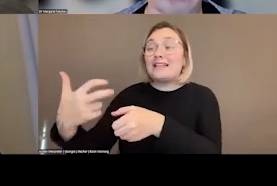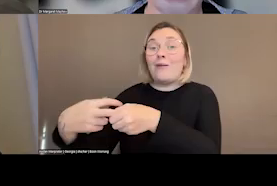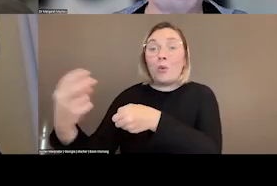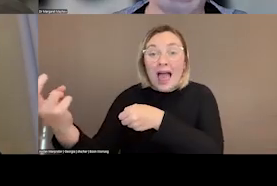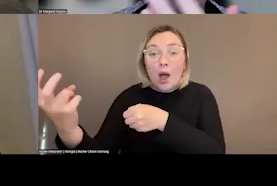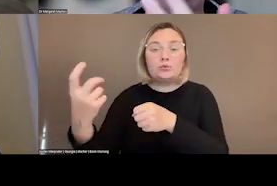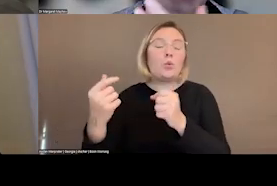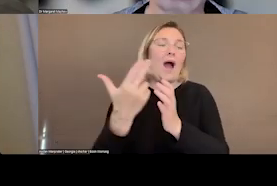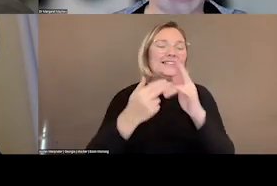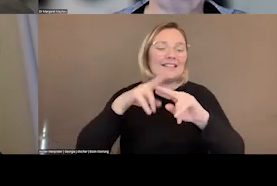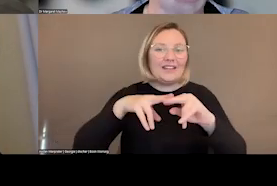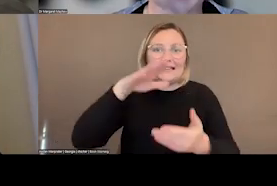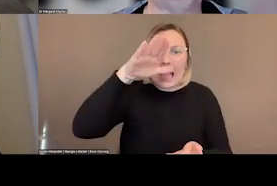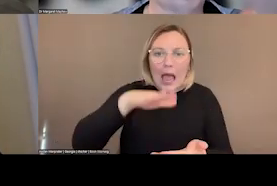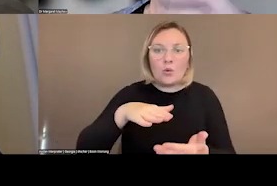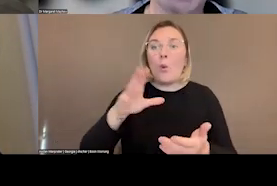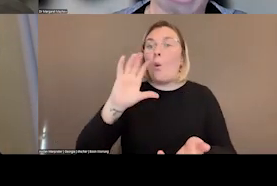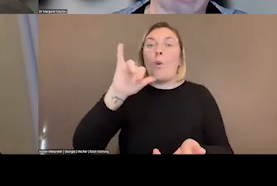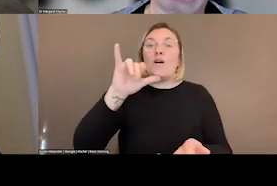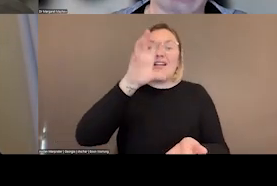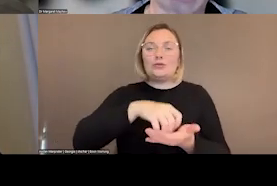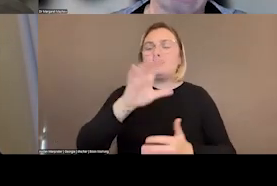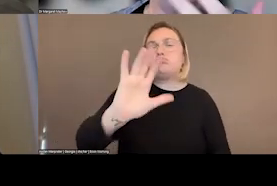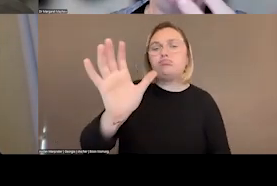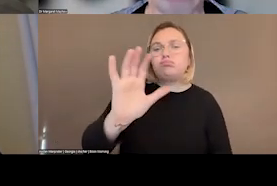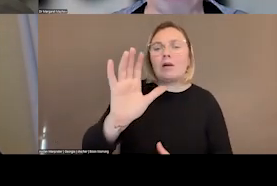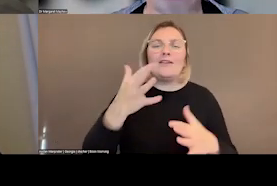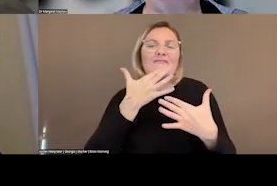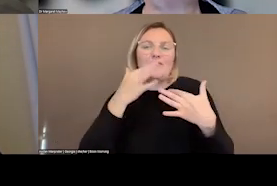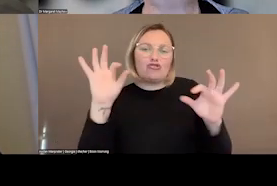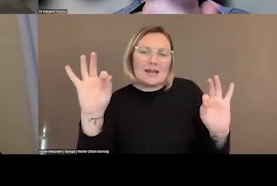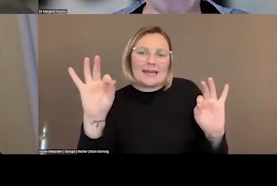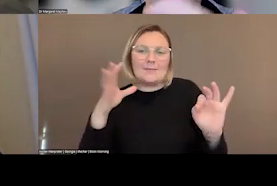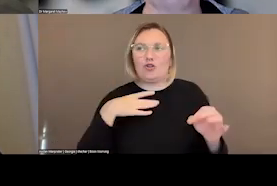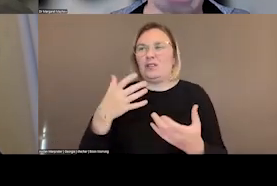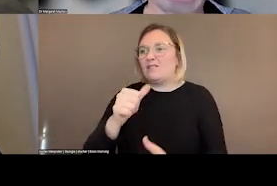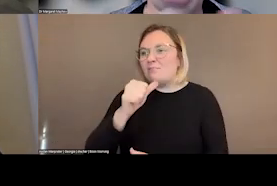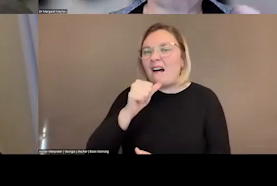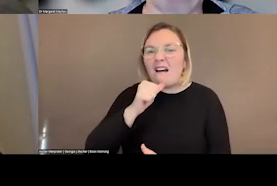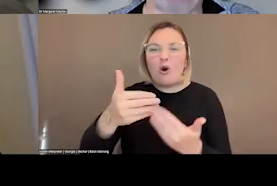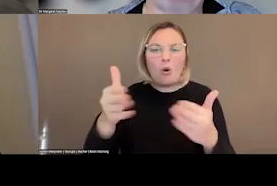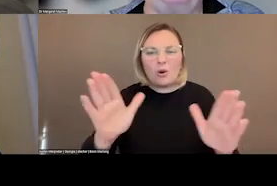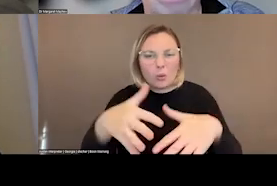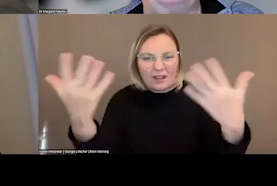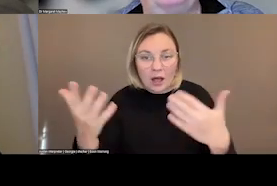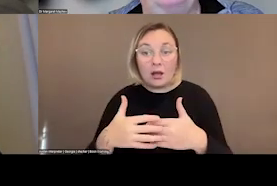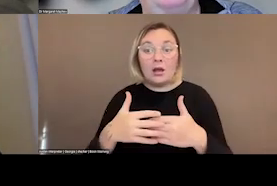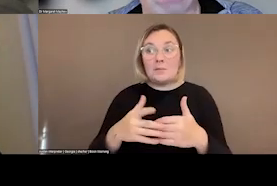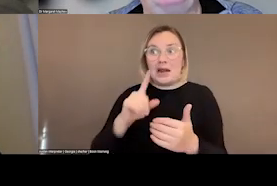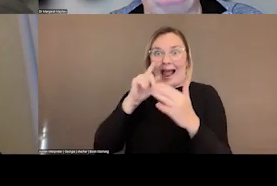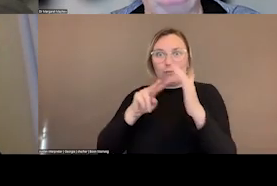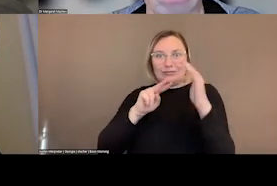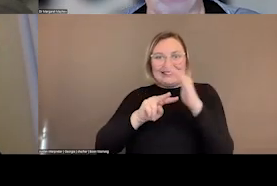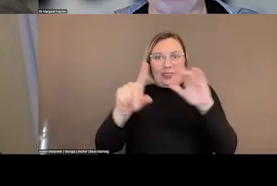down, if our venue suddenly goes, actually, we won't charge you anything because we'll make money on drinks, you know, and that's Yeah. something I can't predict right